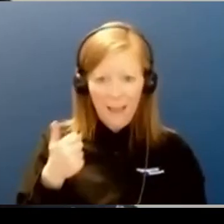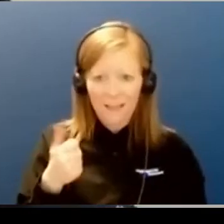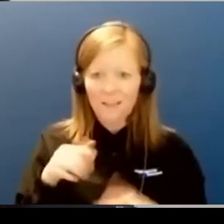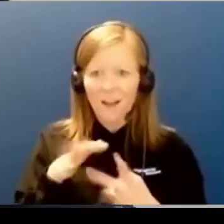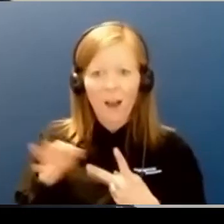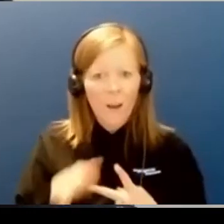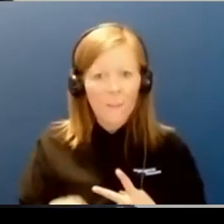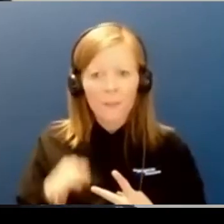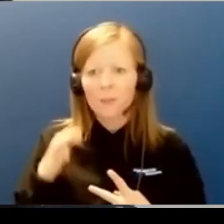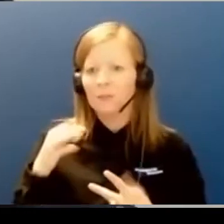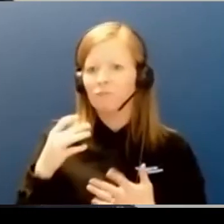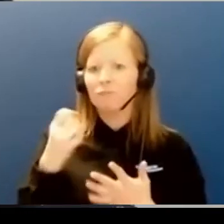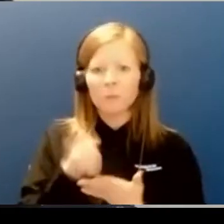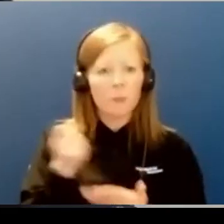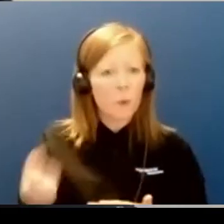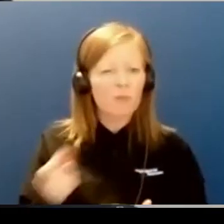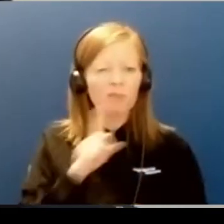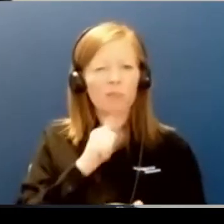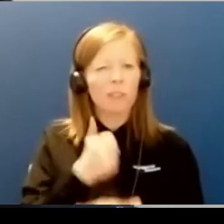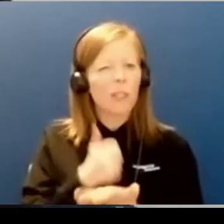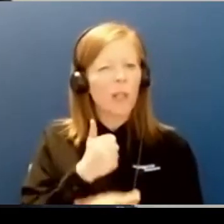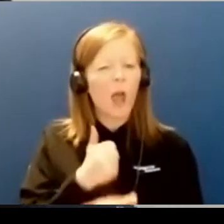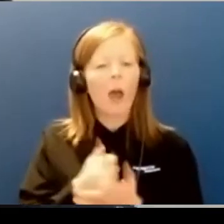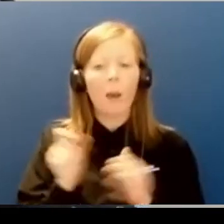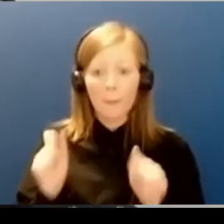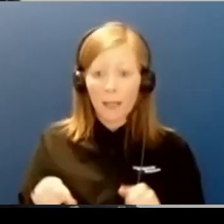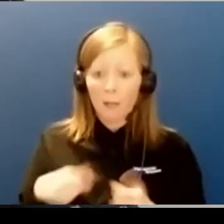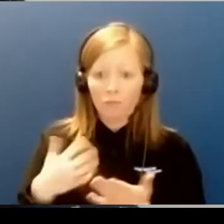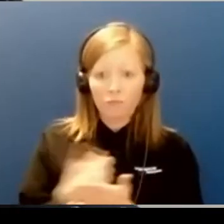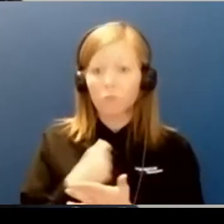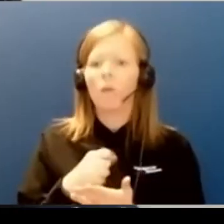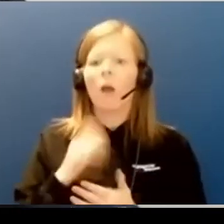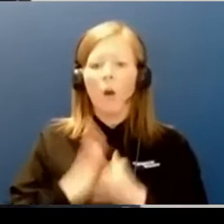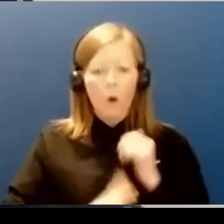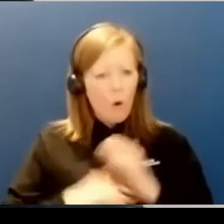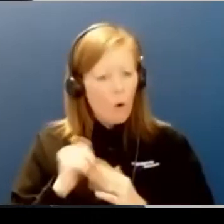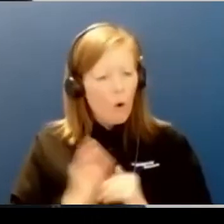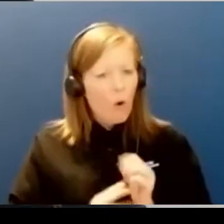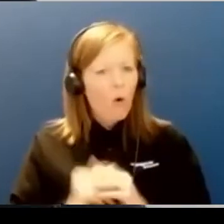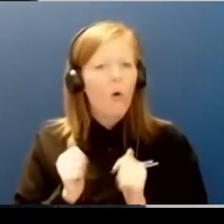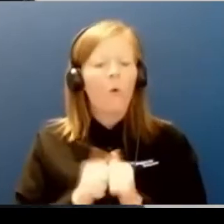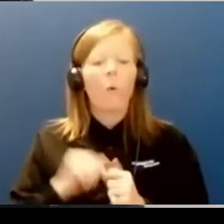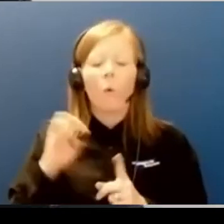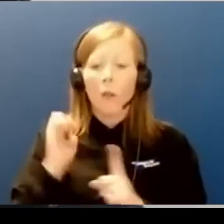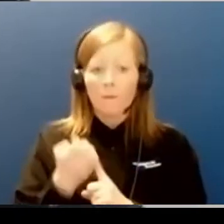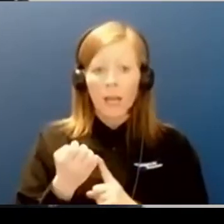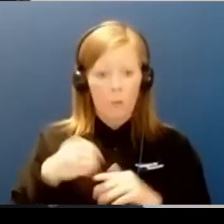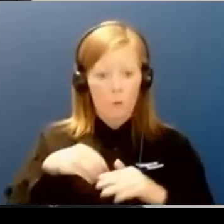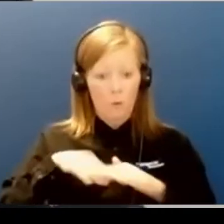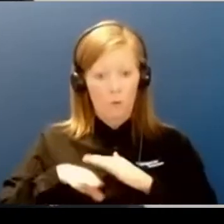sources, and it can really help with the patient getting more comfortable with the environment in the dental office.